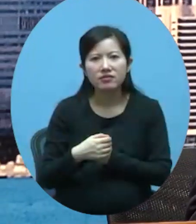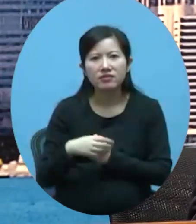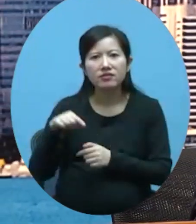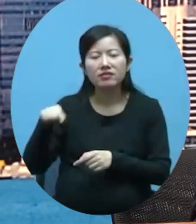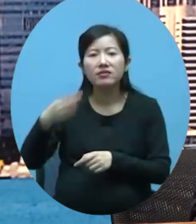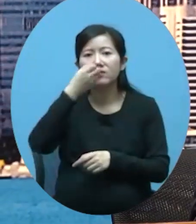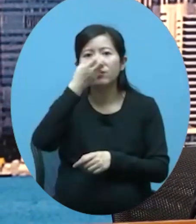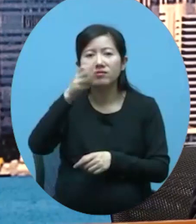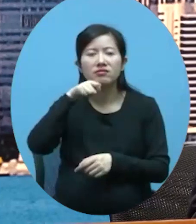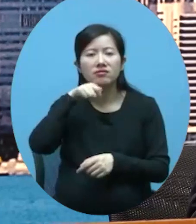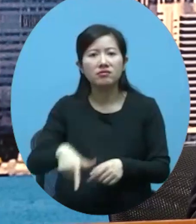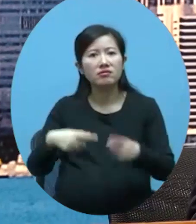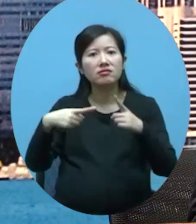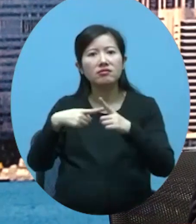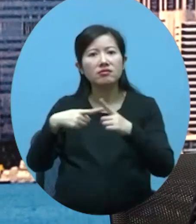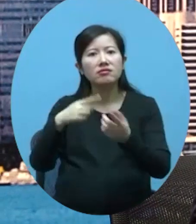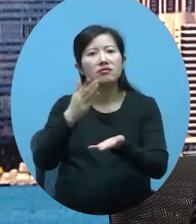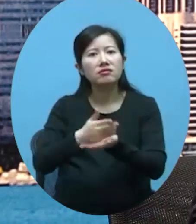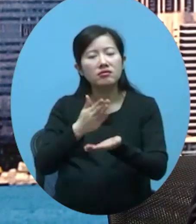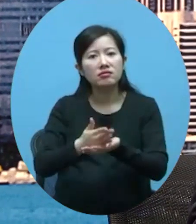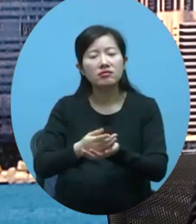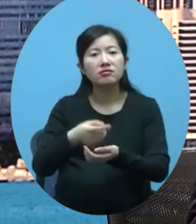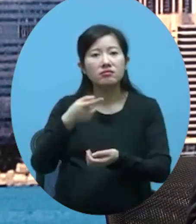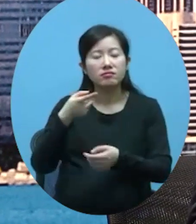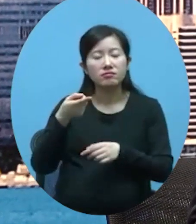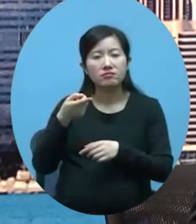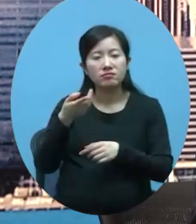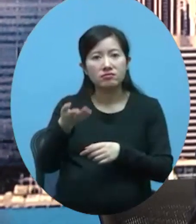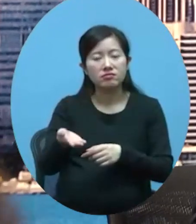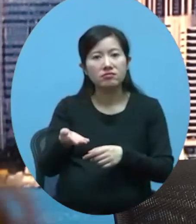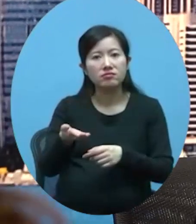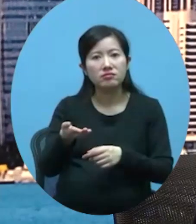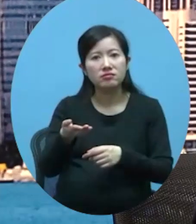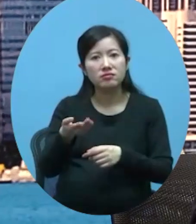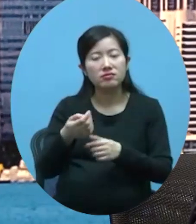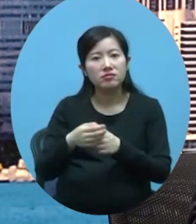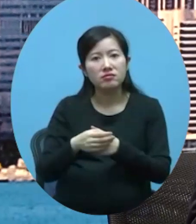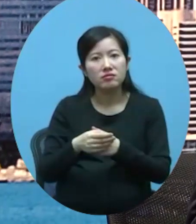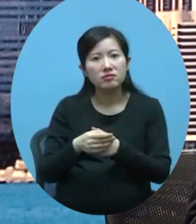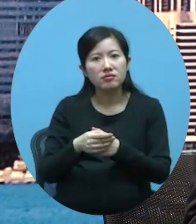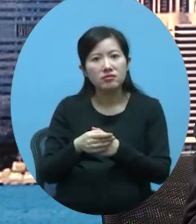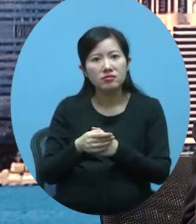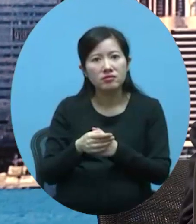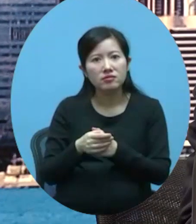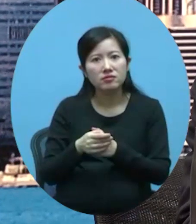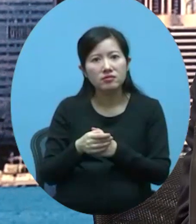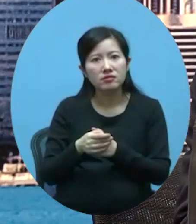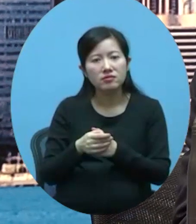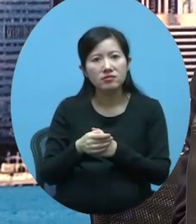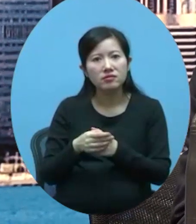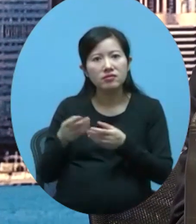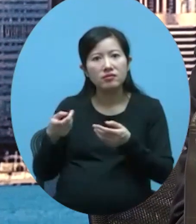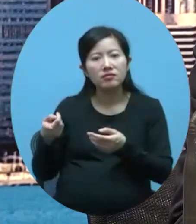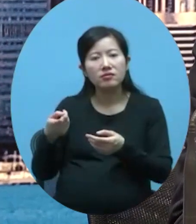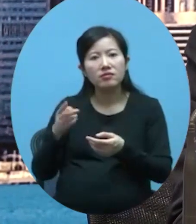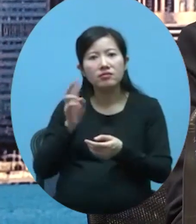are the protocols do you allow hospital visits maybe for officials who want to see her check her check on her